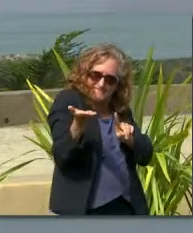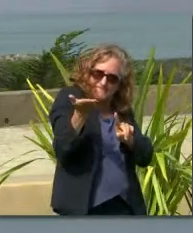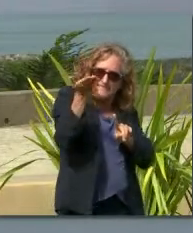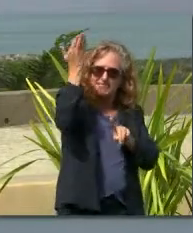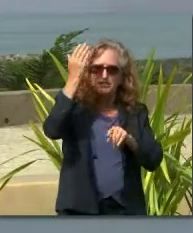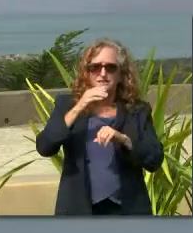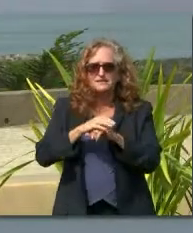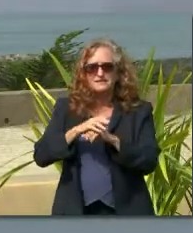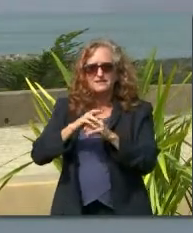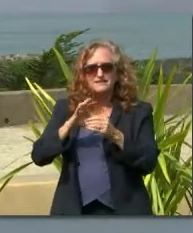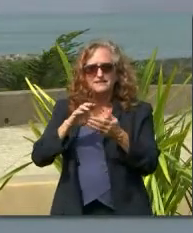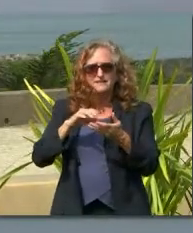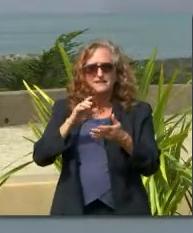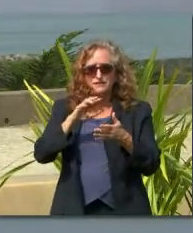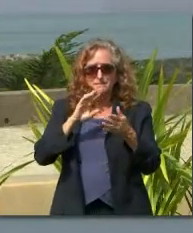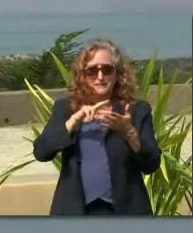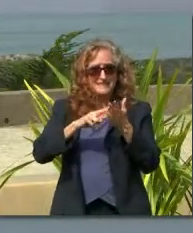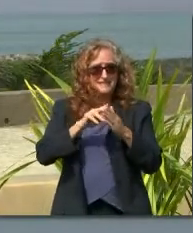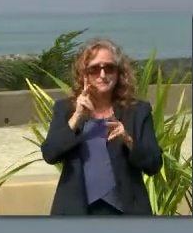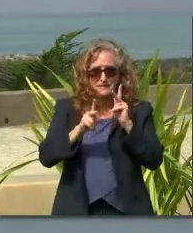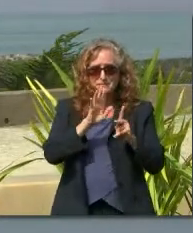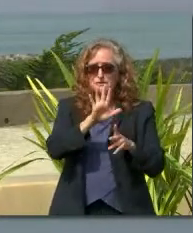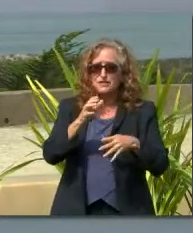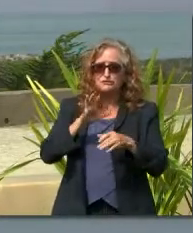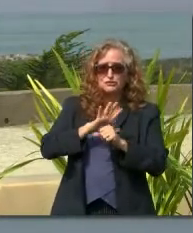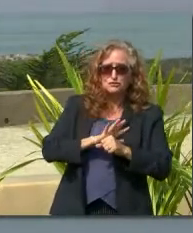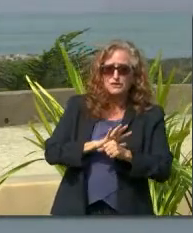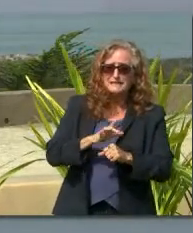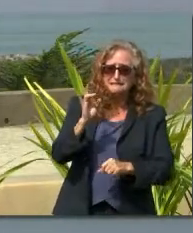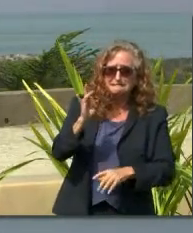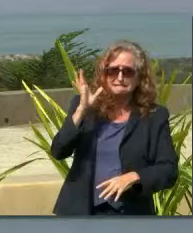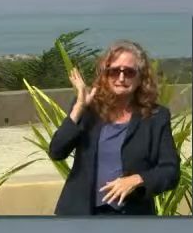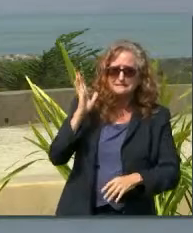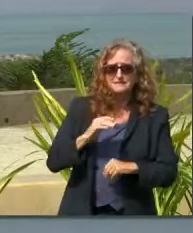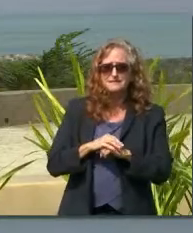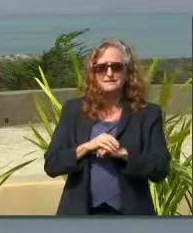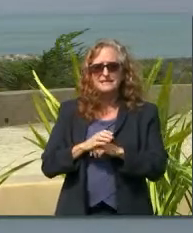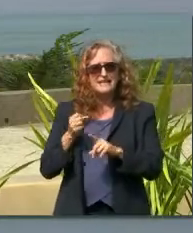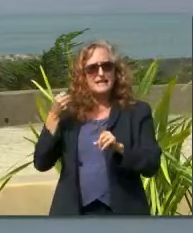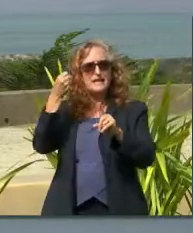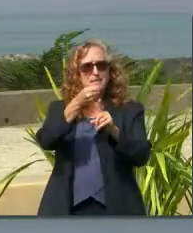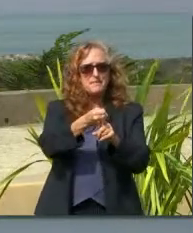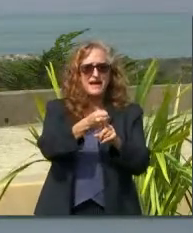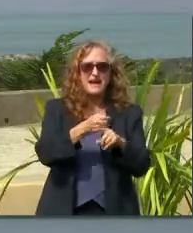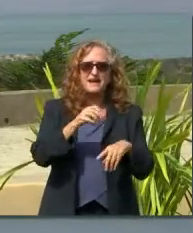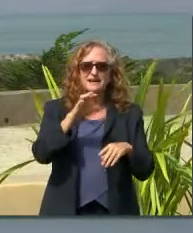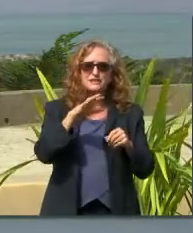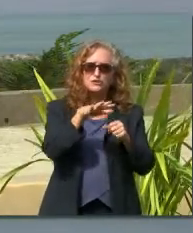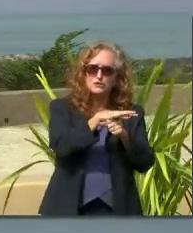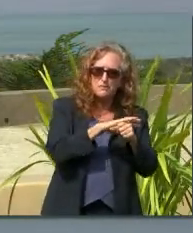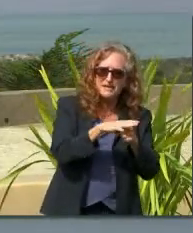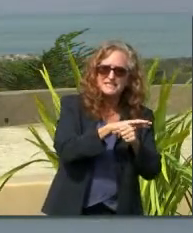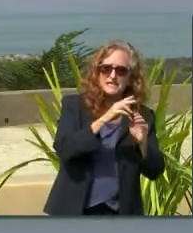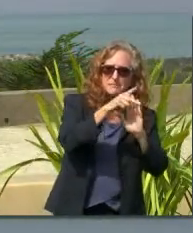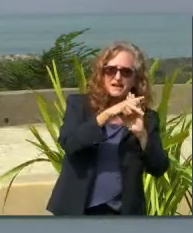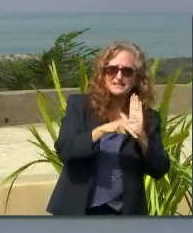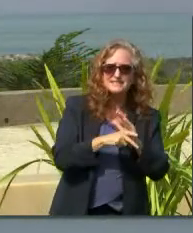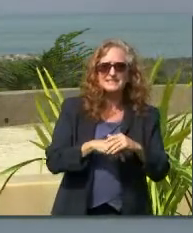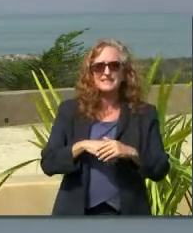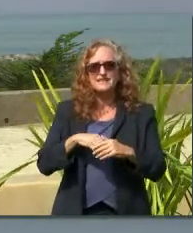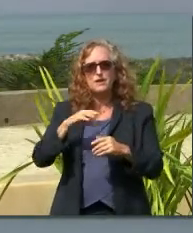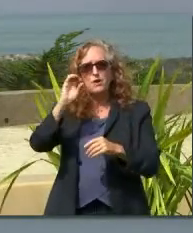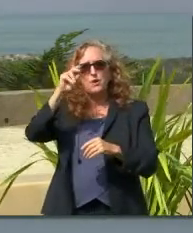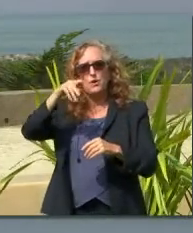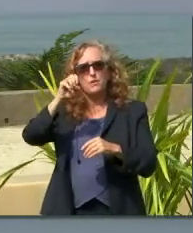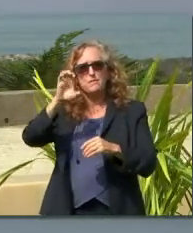and increase your stress levels, to impact domestic, not just foreign policy, with respect to petro-dictators that don't have